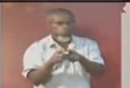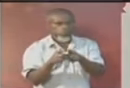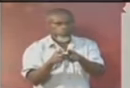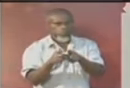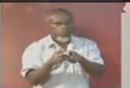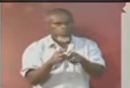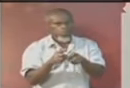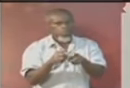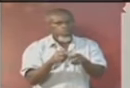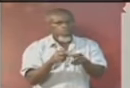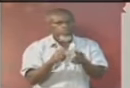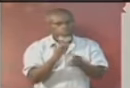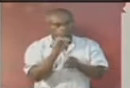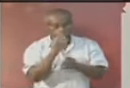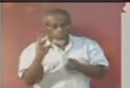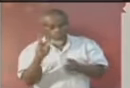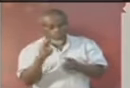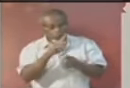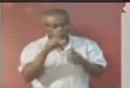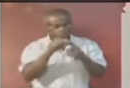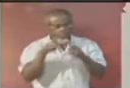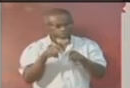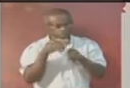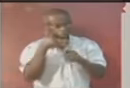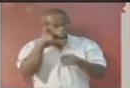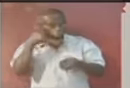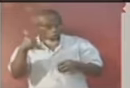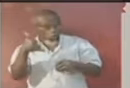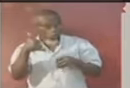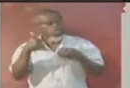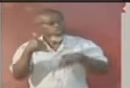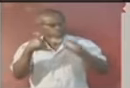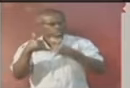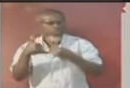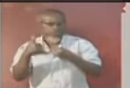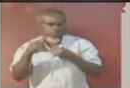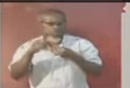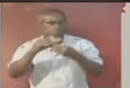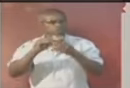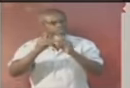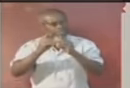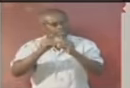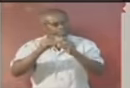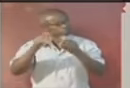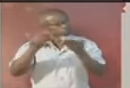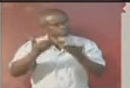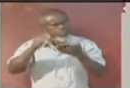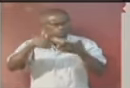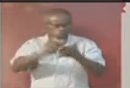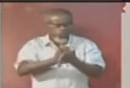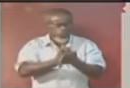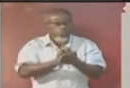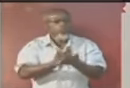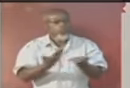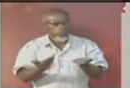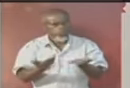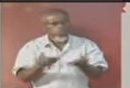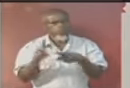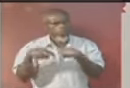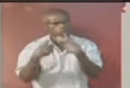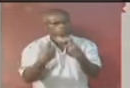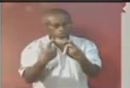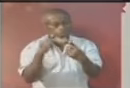and a new location as well to have your vaccination. So we go with the new dates. What has happened, as prior indicated, is